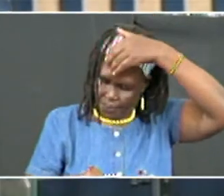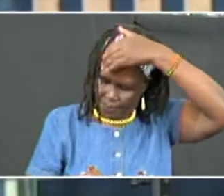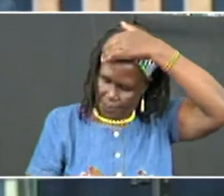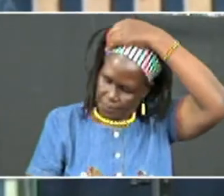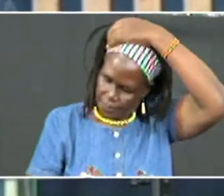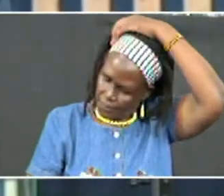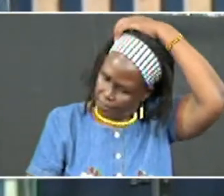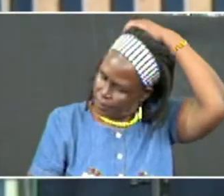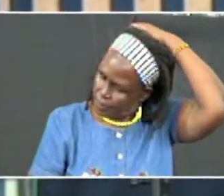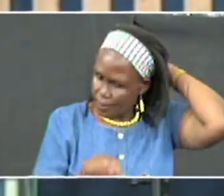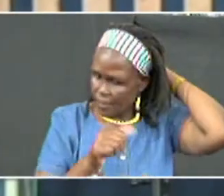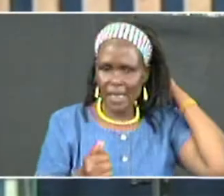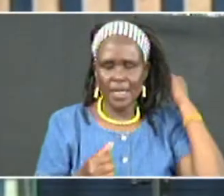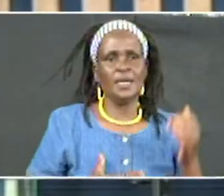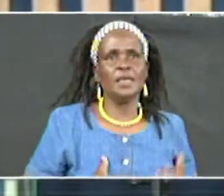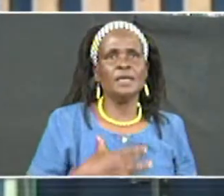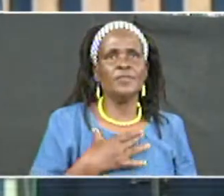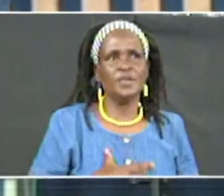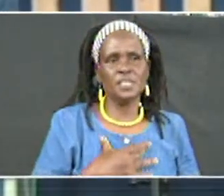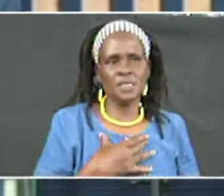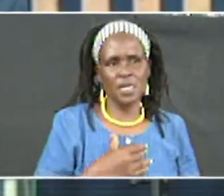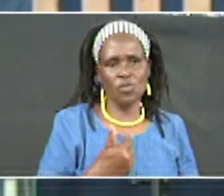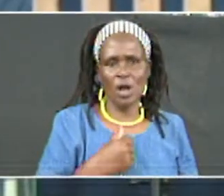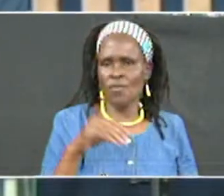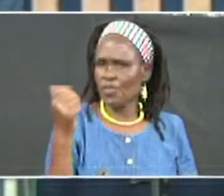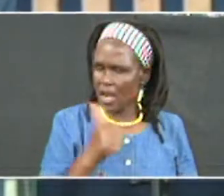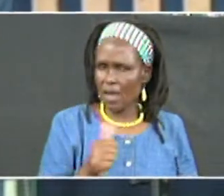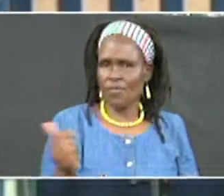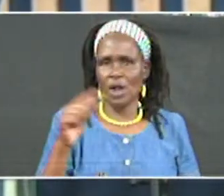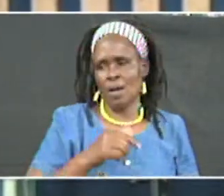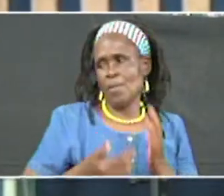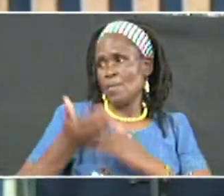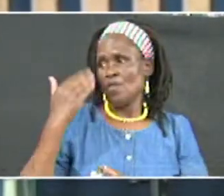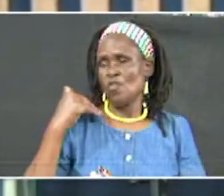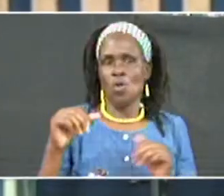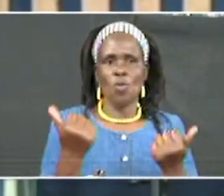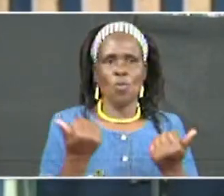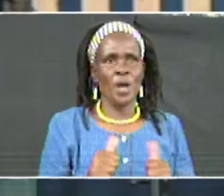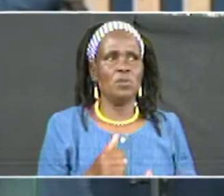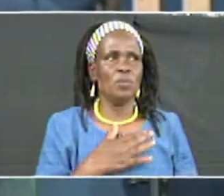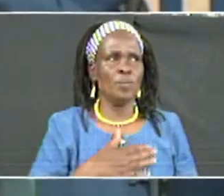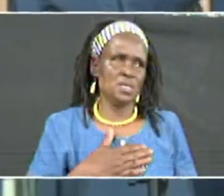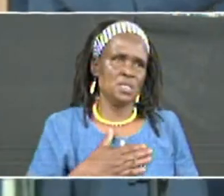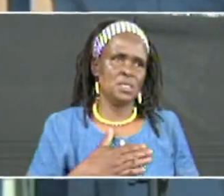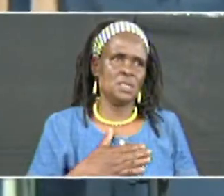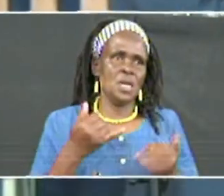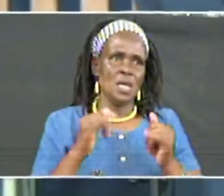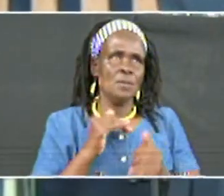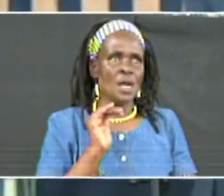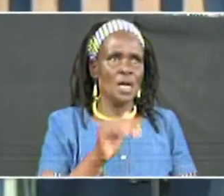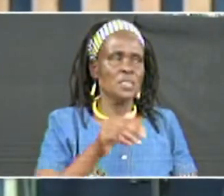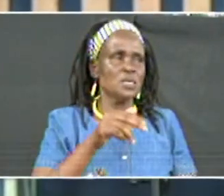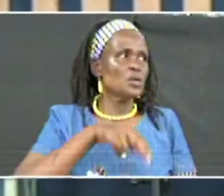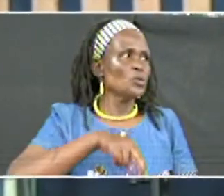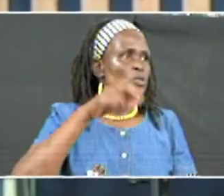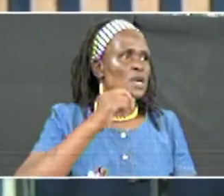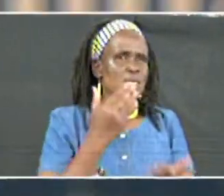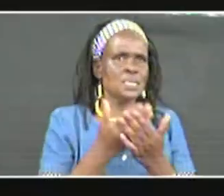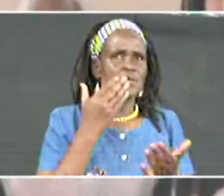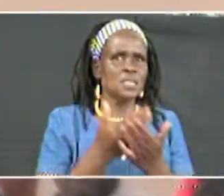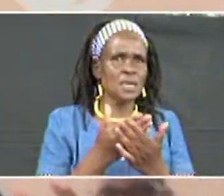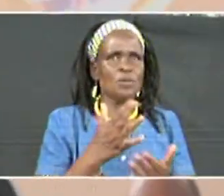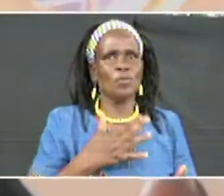Any visitor, you've not been with us before? Yes, please let me ask you to stand. Thank you. Thank you very much, my dear